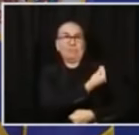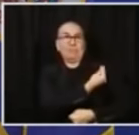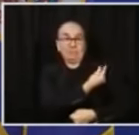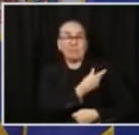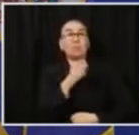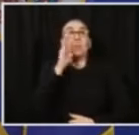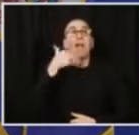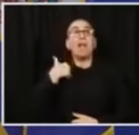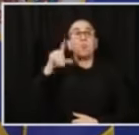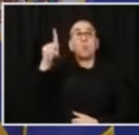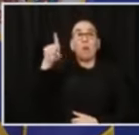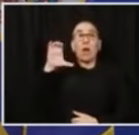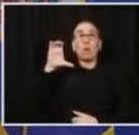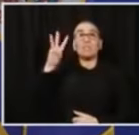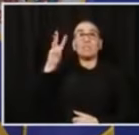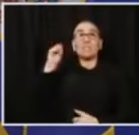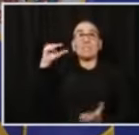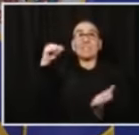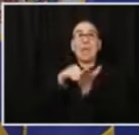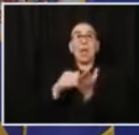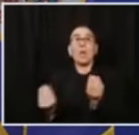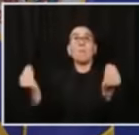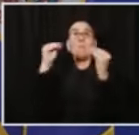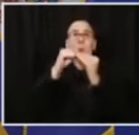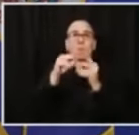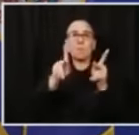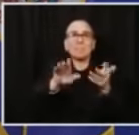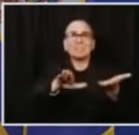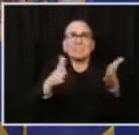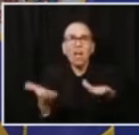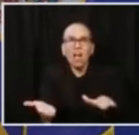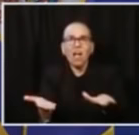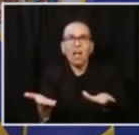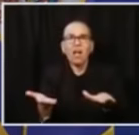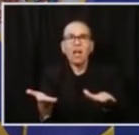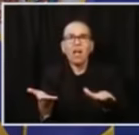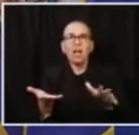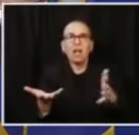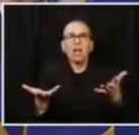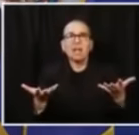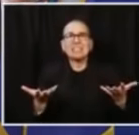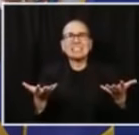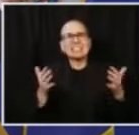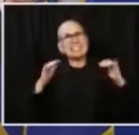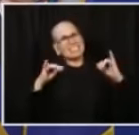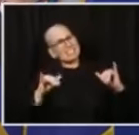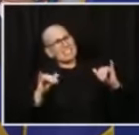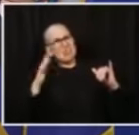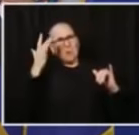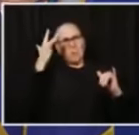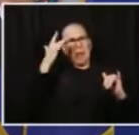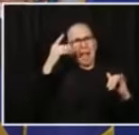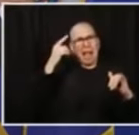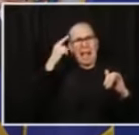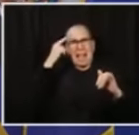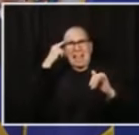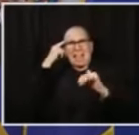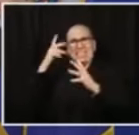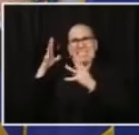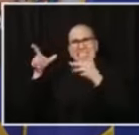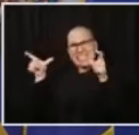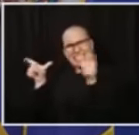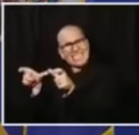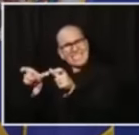more deaths. What's important about keeping the infection rate down, had we been at an infection rate where we were in the nation